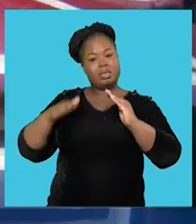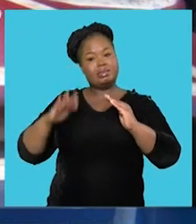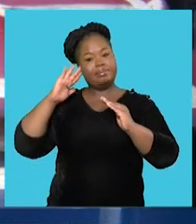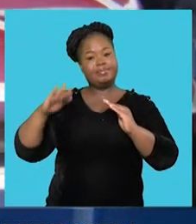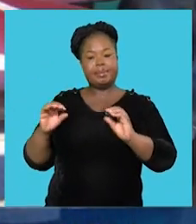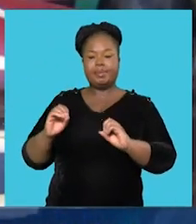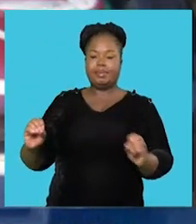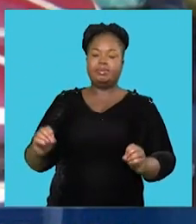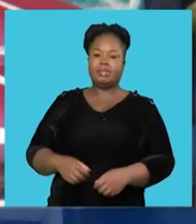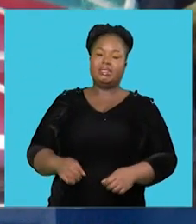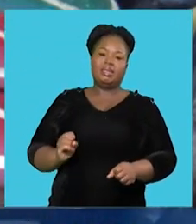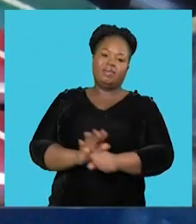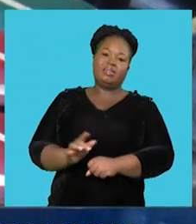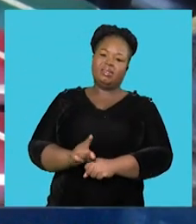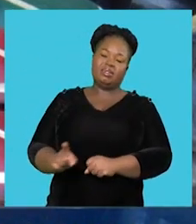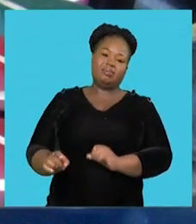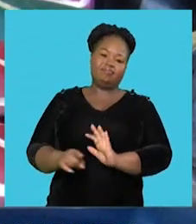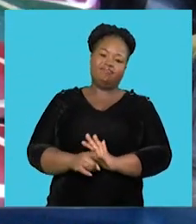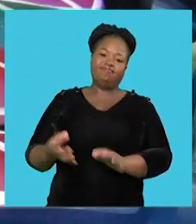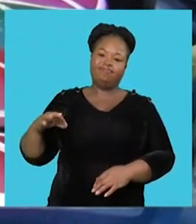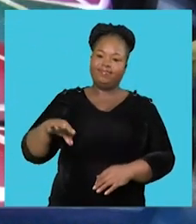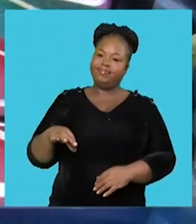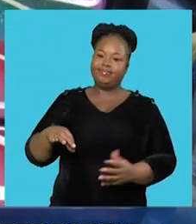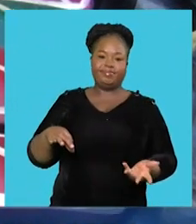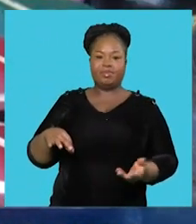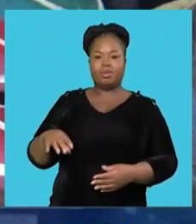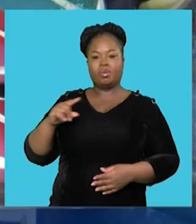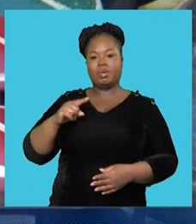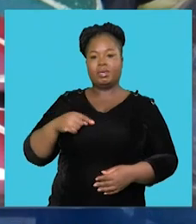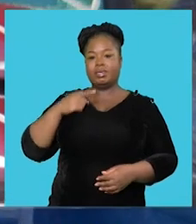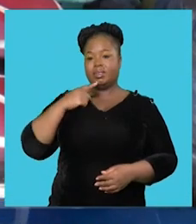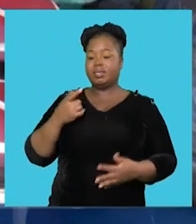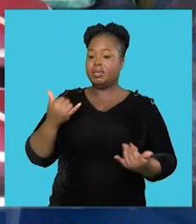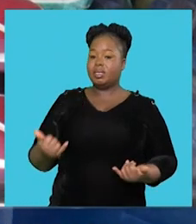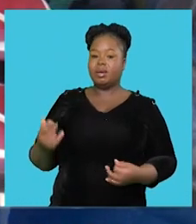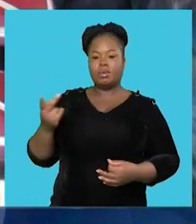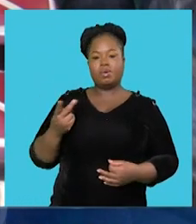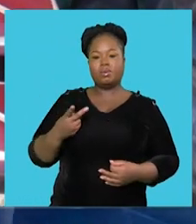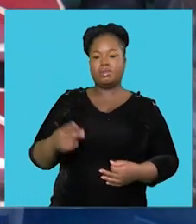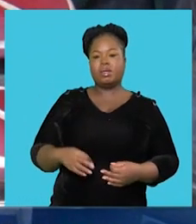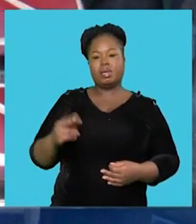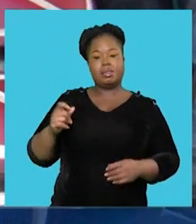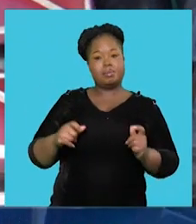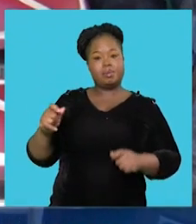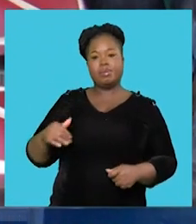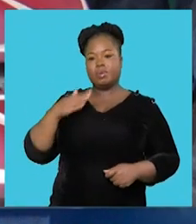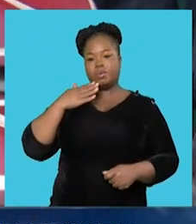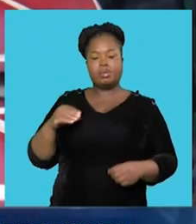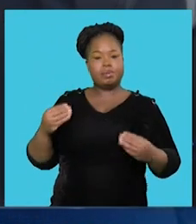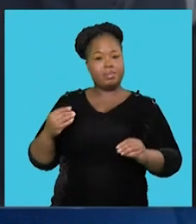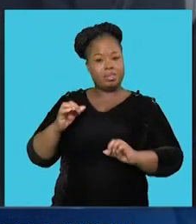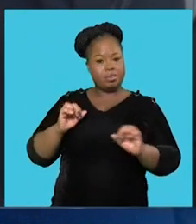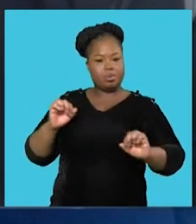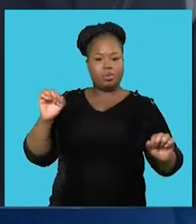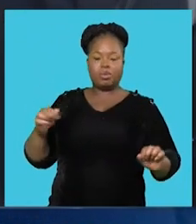selaku, uku ya baki kapaze la kuingini soya bo. Be kwa kaza, nukuba apo na bantu ba nekalelo, kumashishi niwa